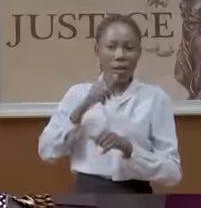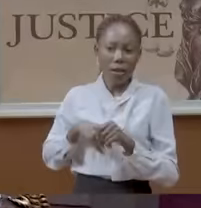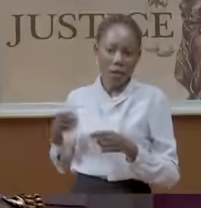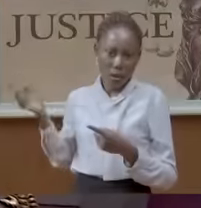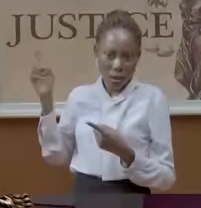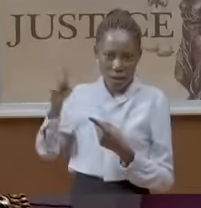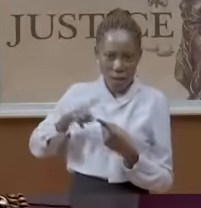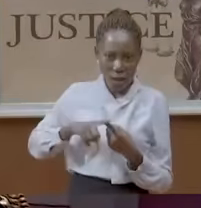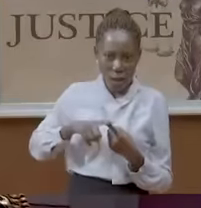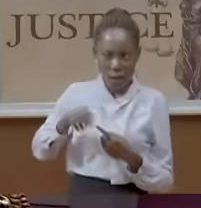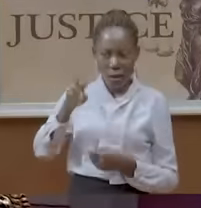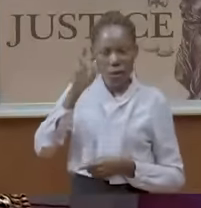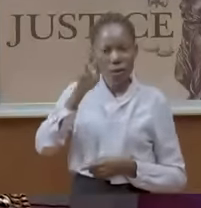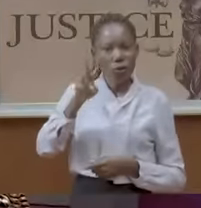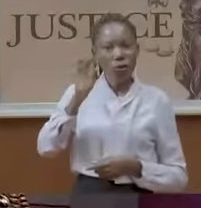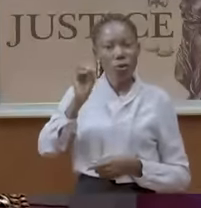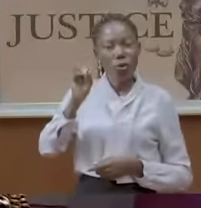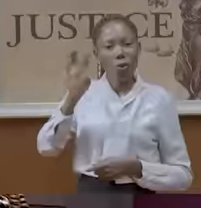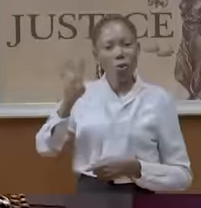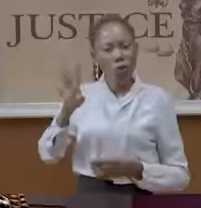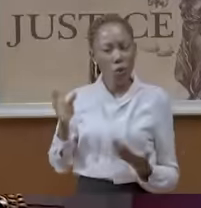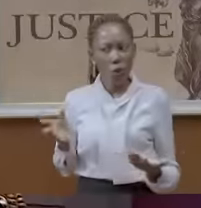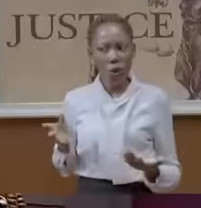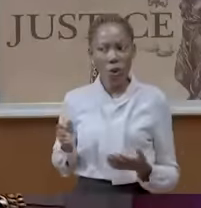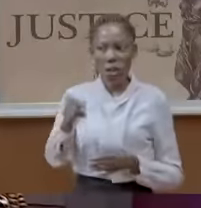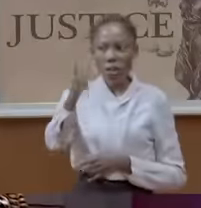till 2020, when another one happened. She would beat me,